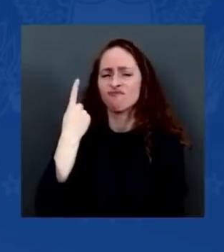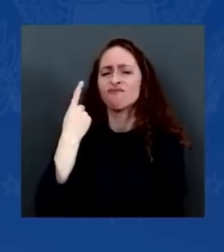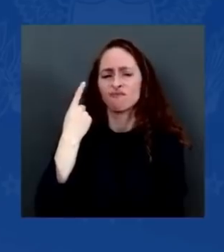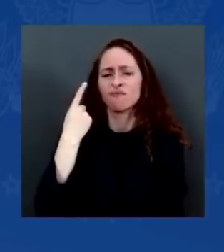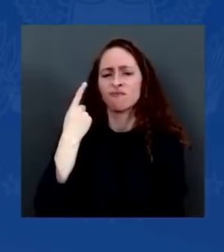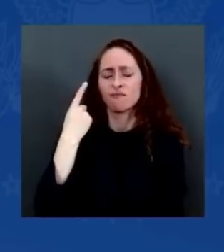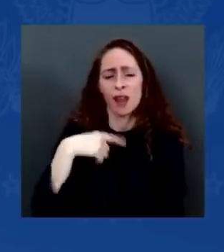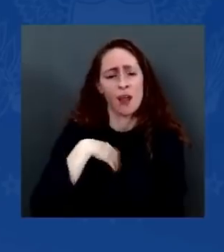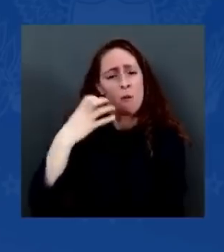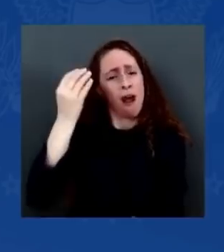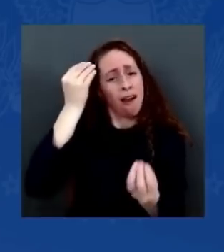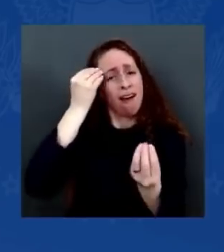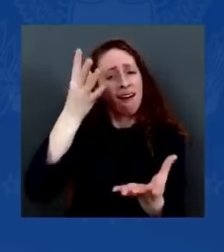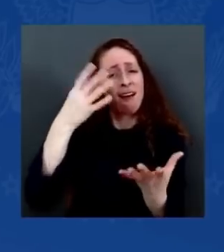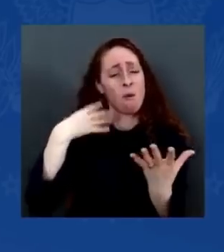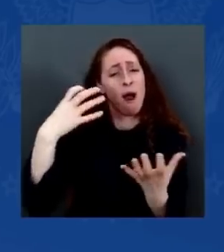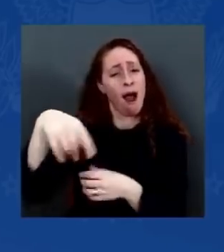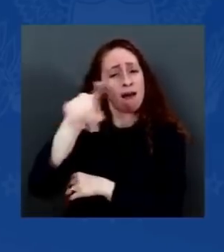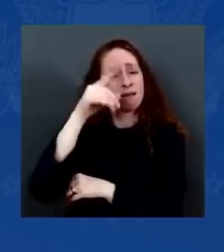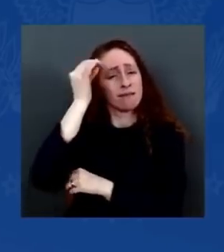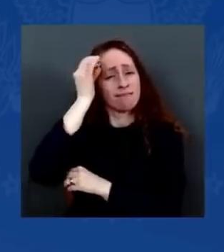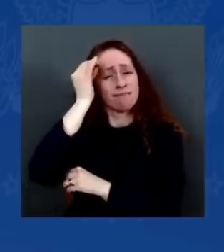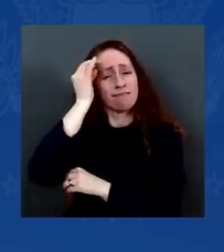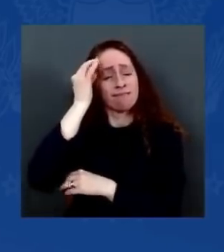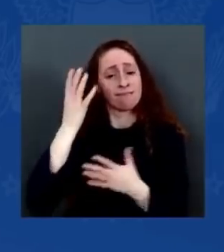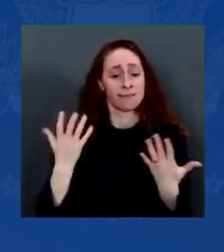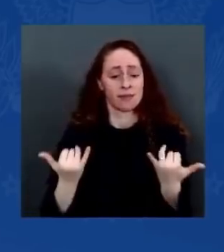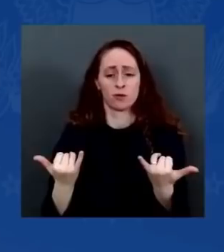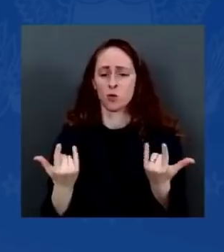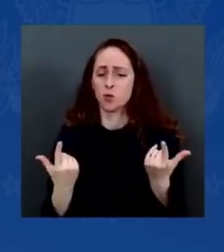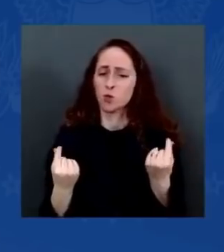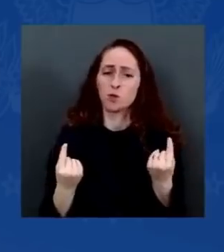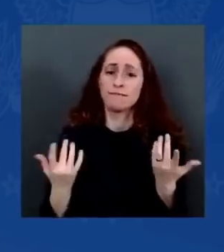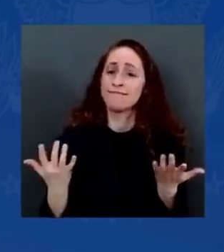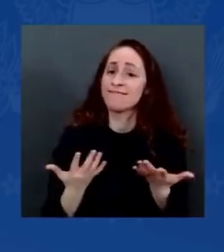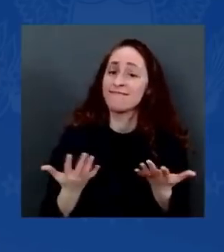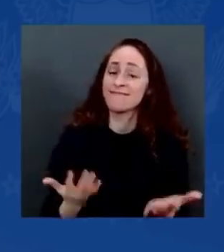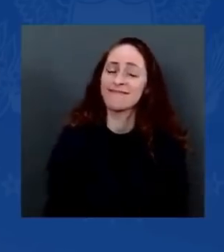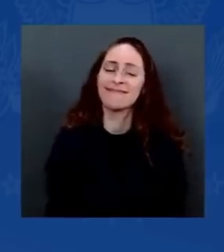do while we await vaccines for children under 5, get yourself fully vaccinated and